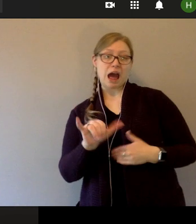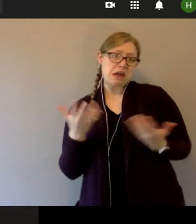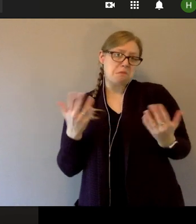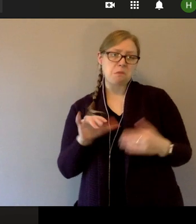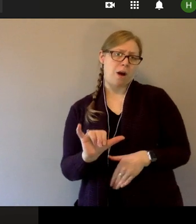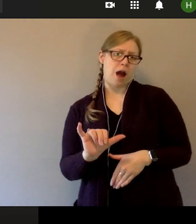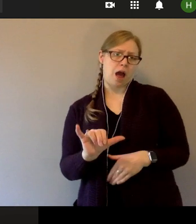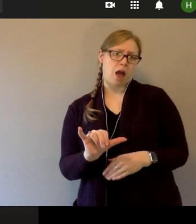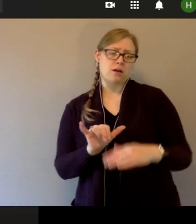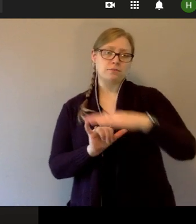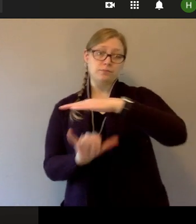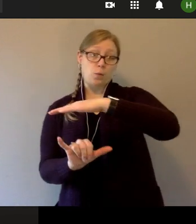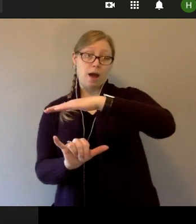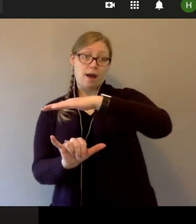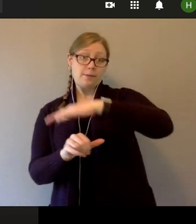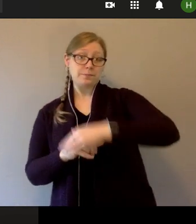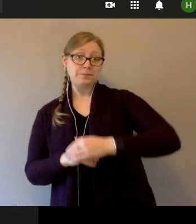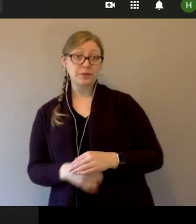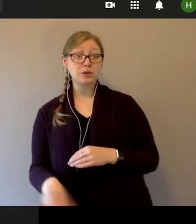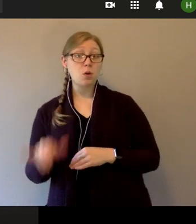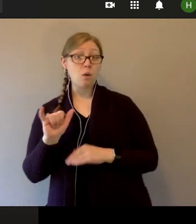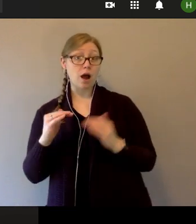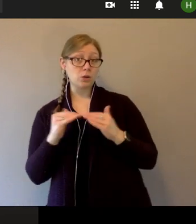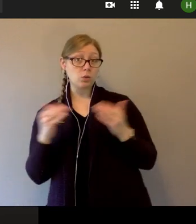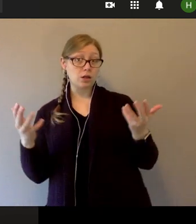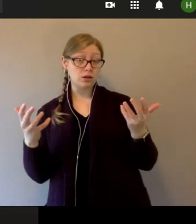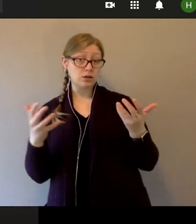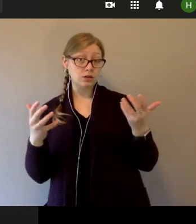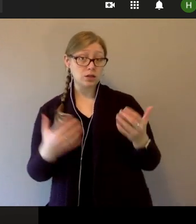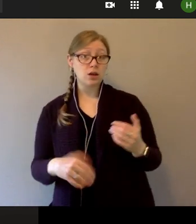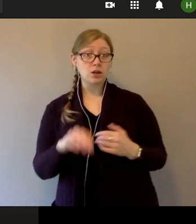And so y is going to be equal to